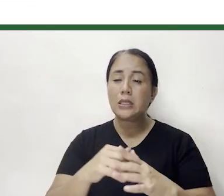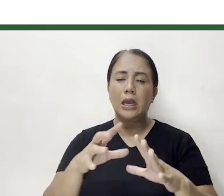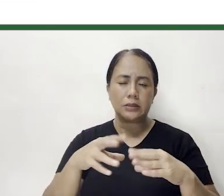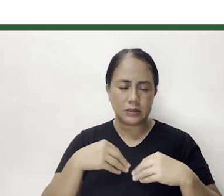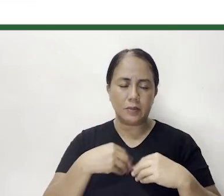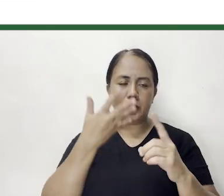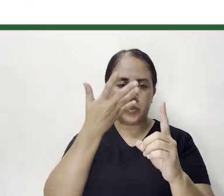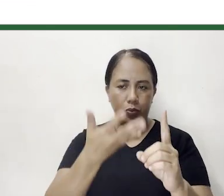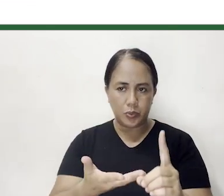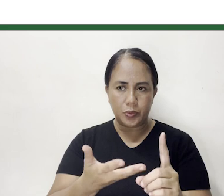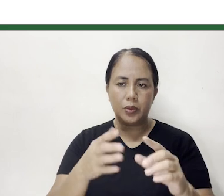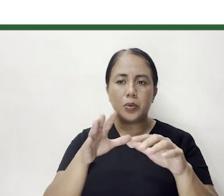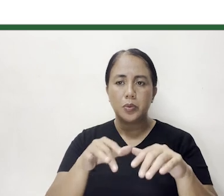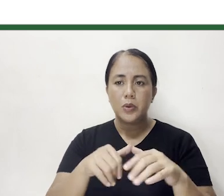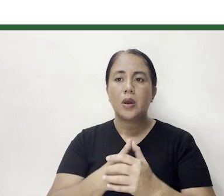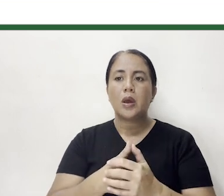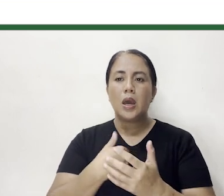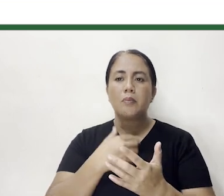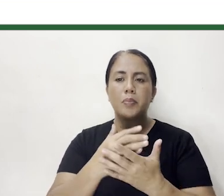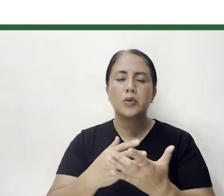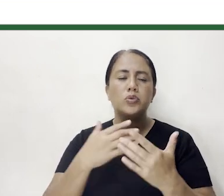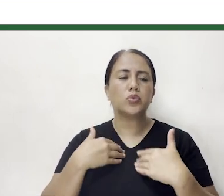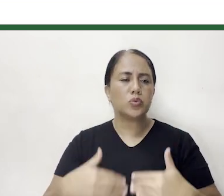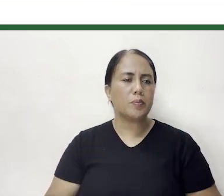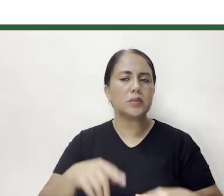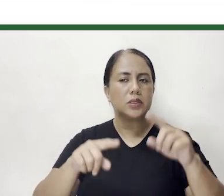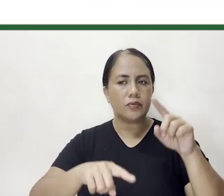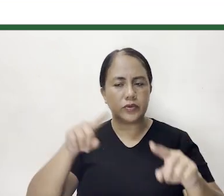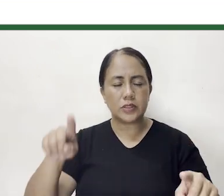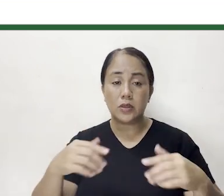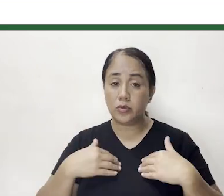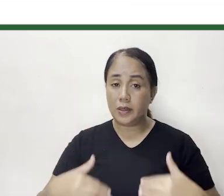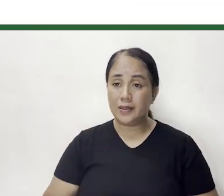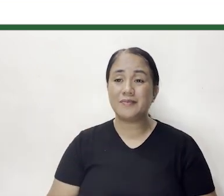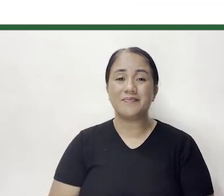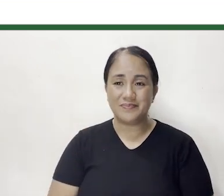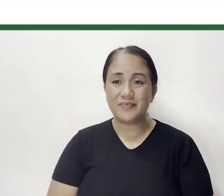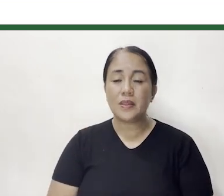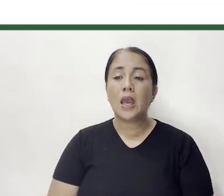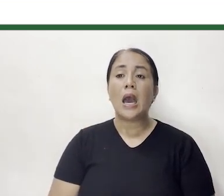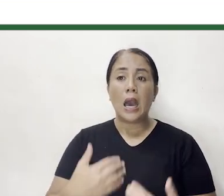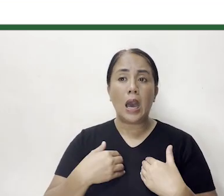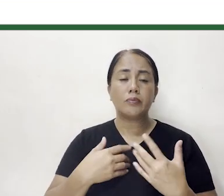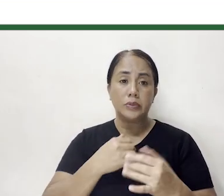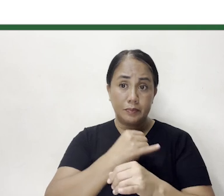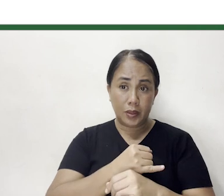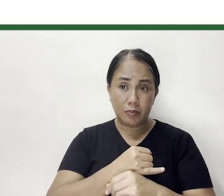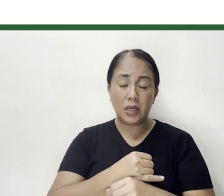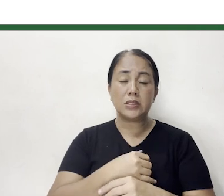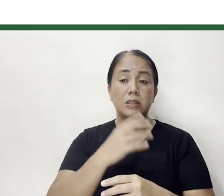difference and acceptance of persons with disabilities as part of human diversity and humanity.